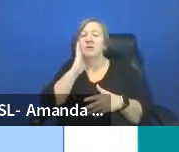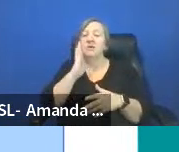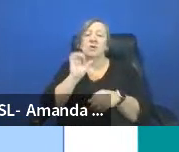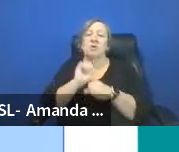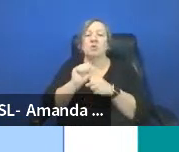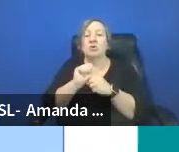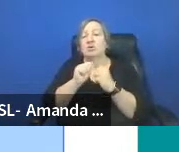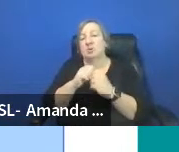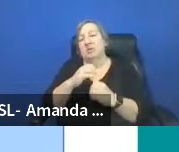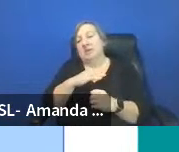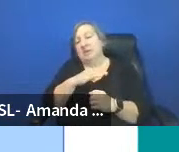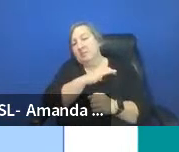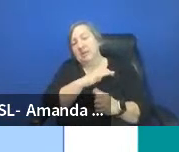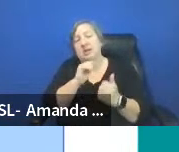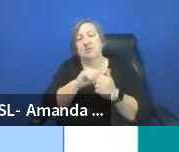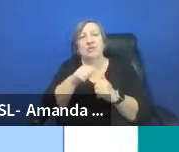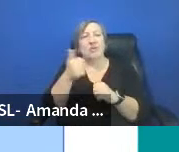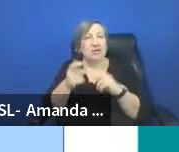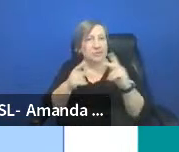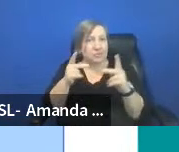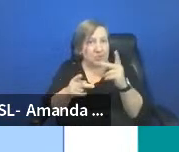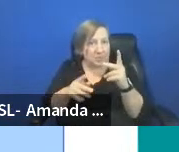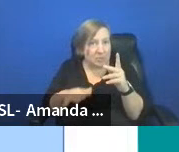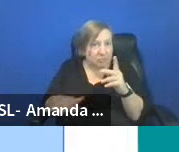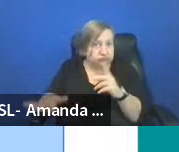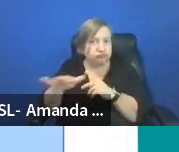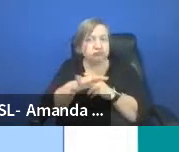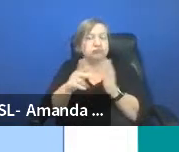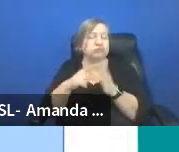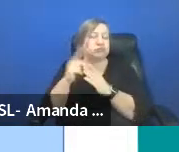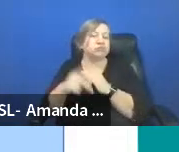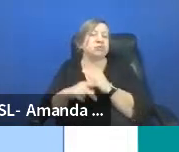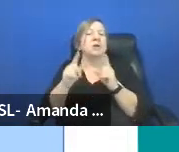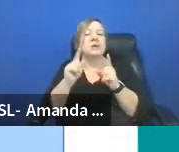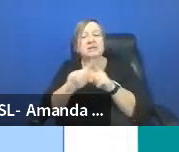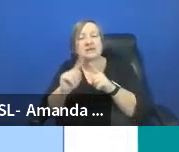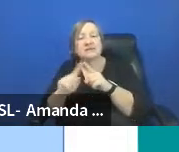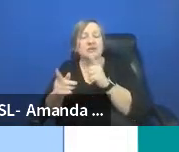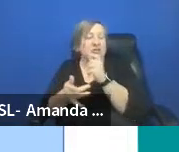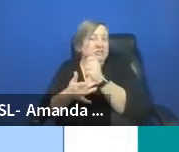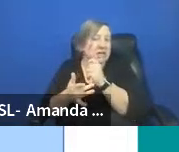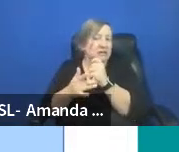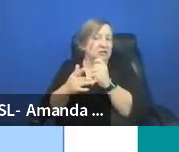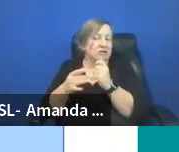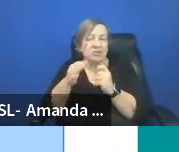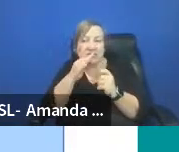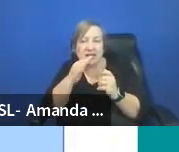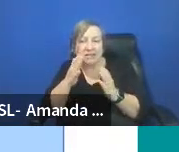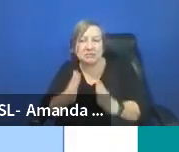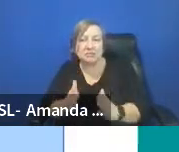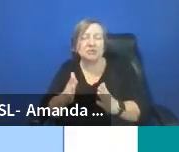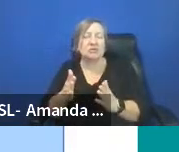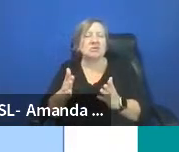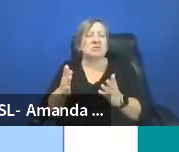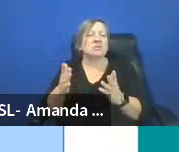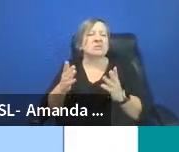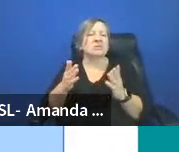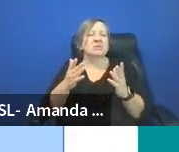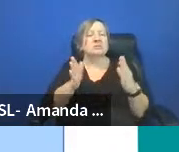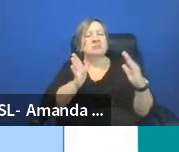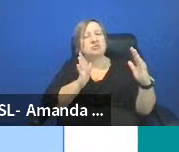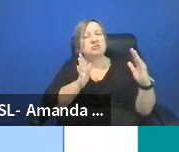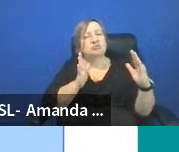the committee and with other folks across the program with our different technical experts to make sure that we're shifting things